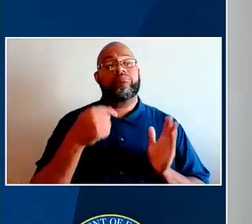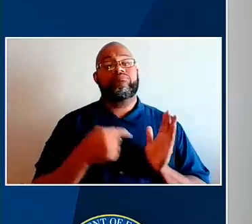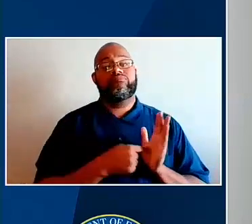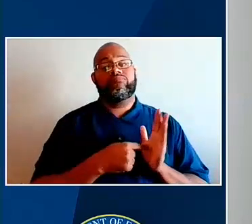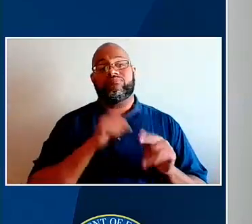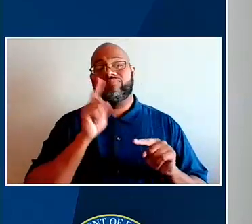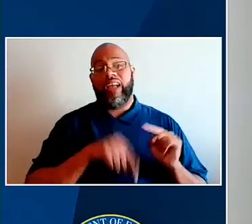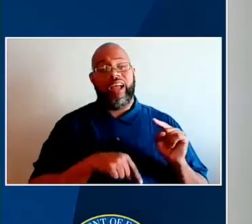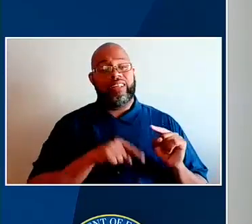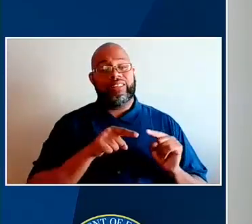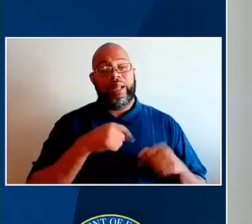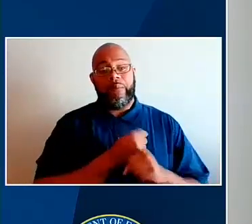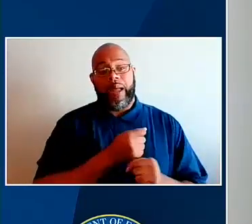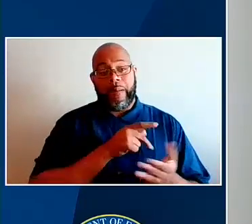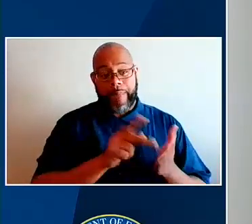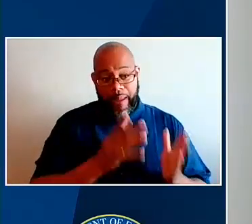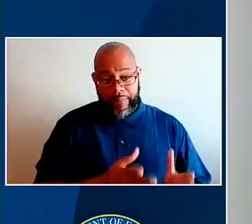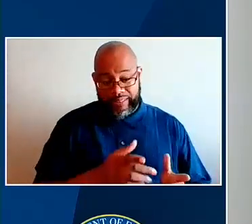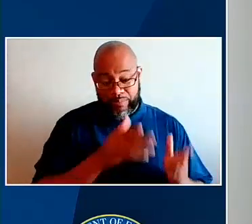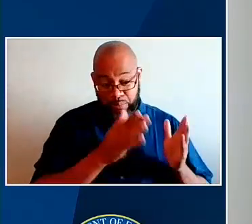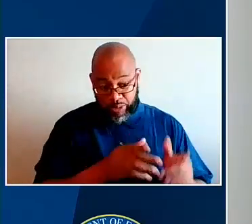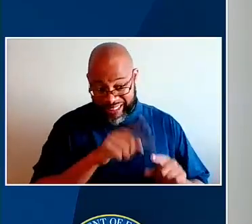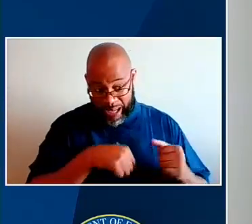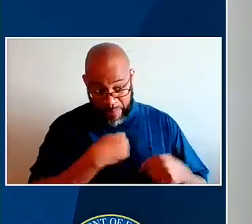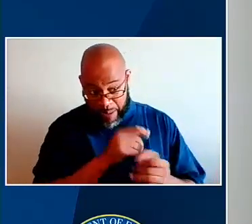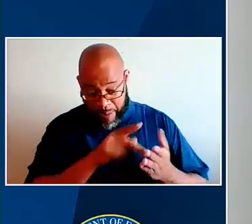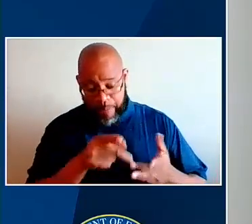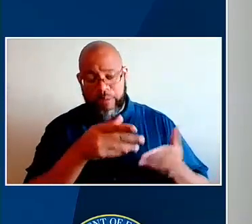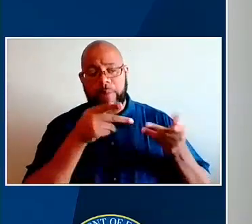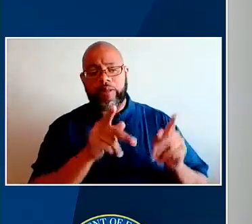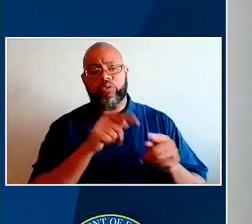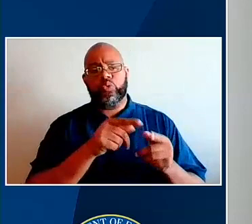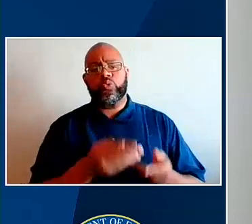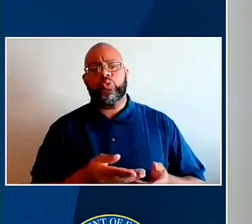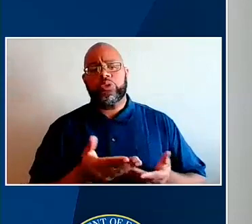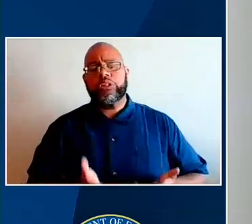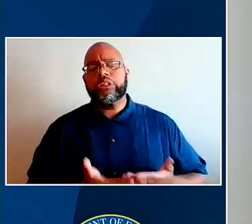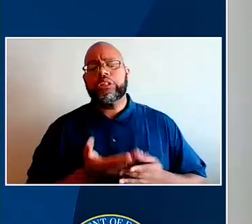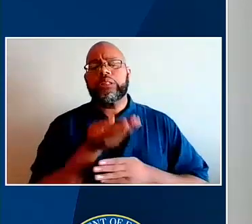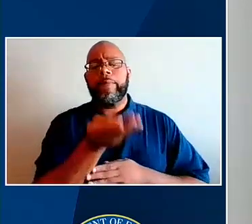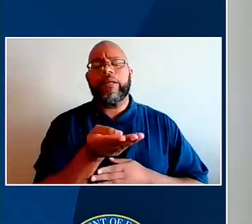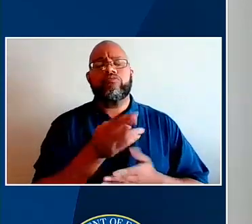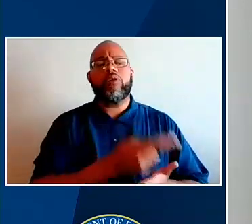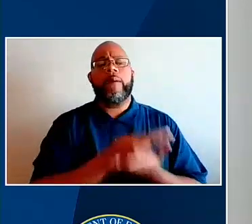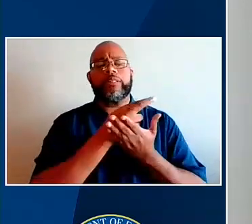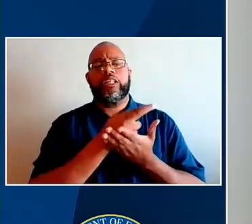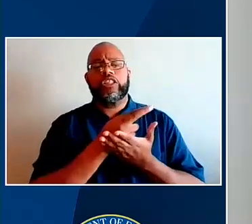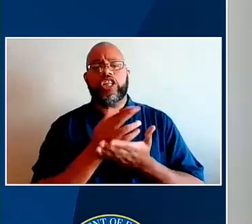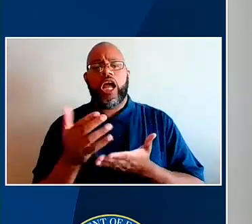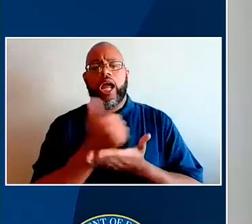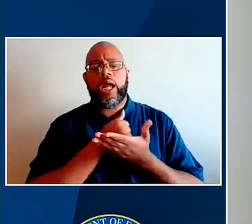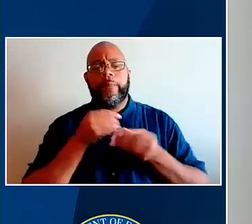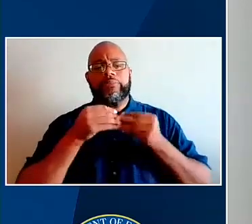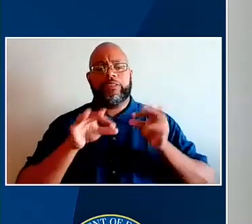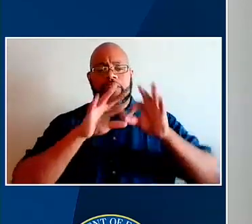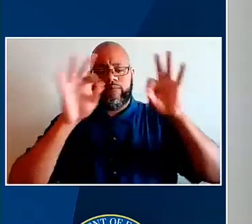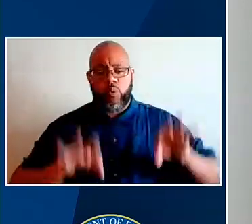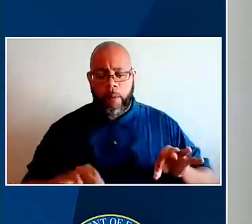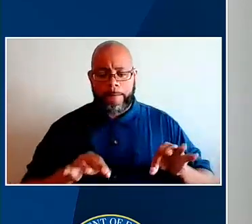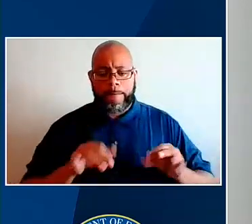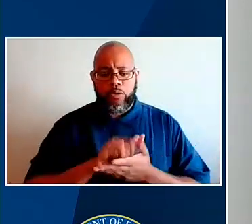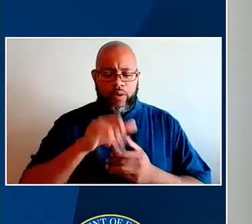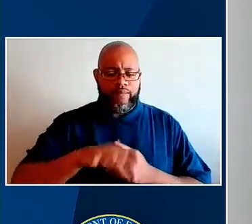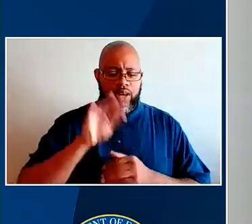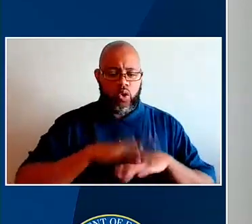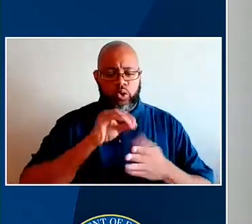cannot make that payment, they are permitted to submit the rehabilitation income and expenses form, which you can find